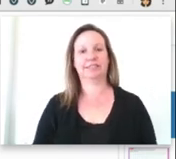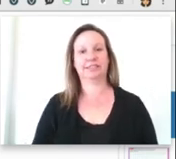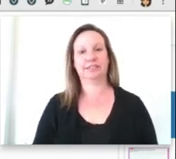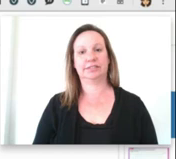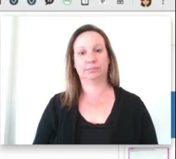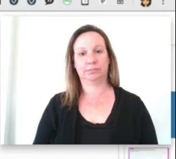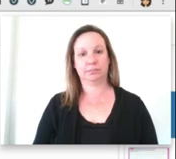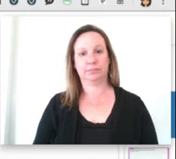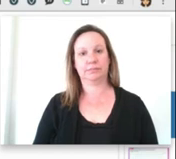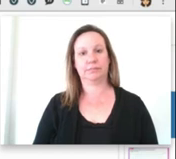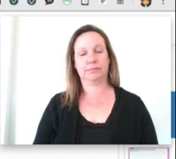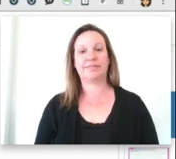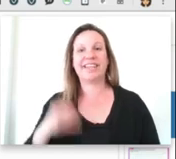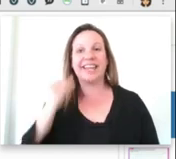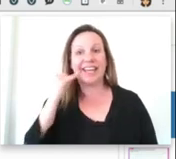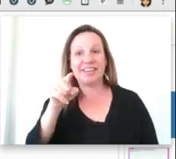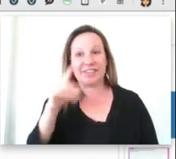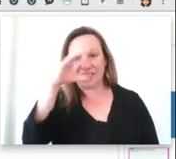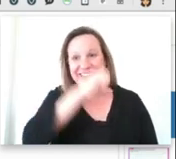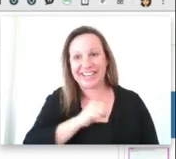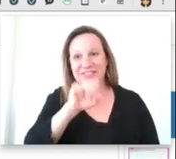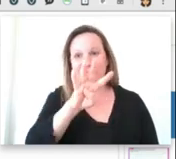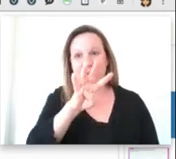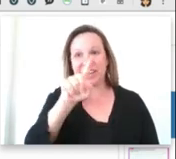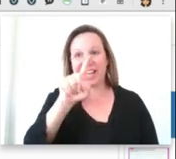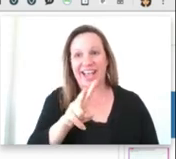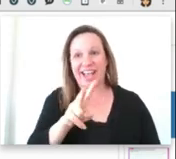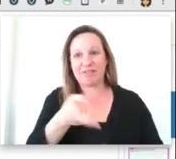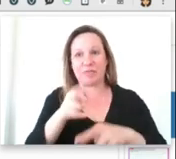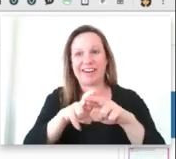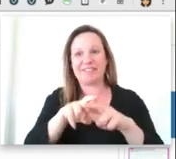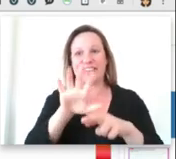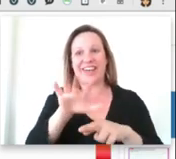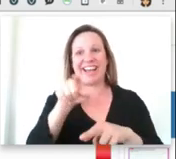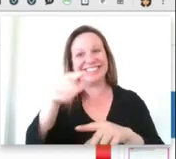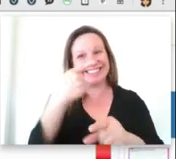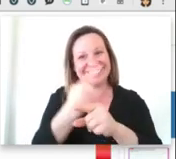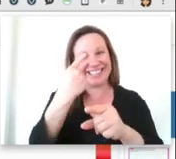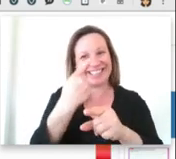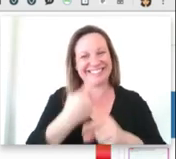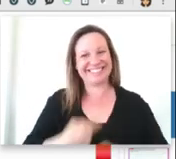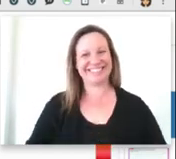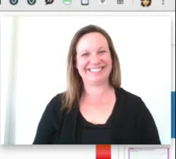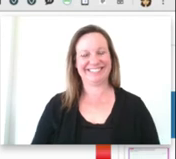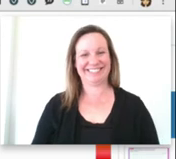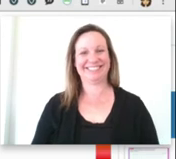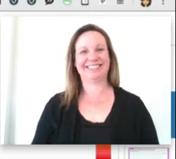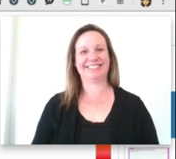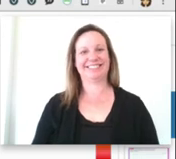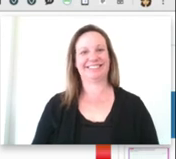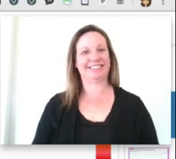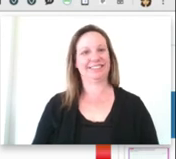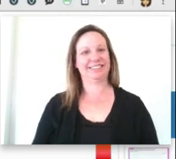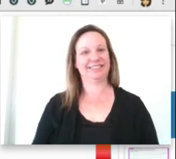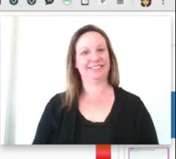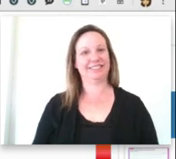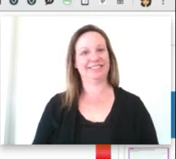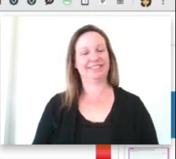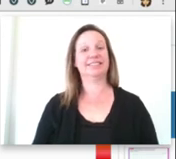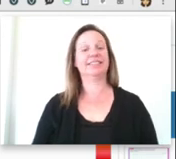Ooh, if you guessed 4.5 rounding up to 5, you are correct. What's